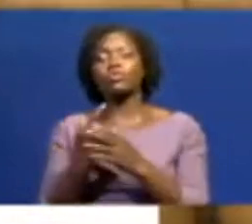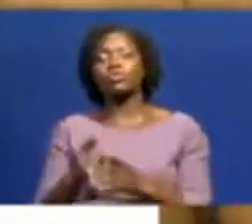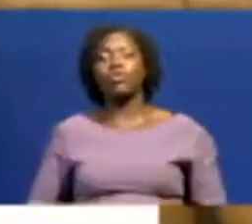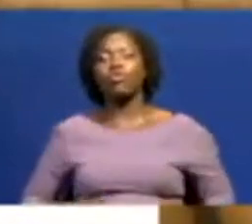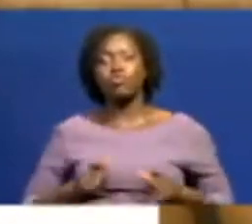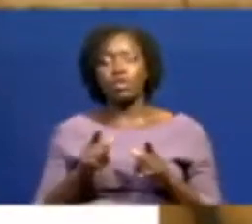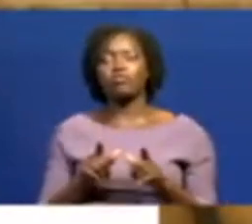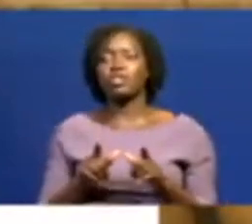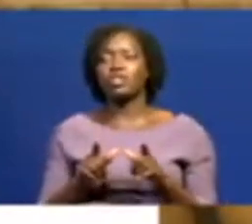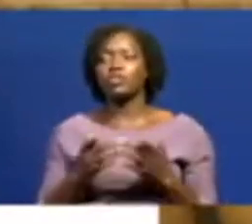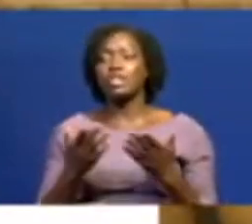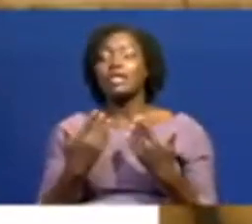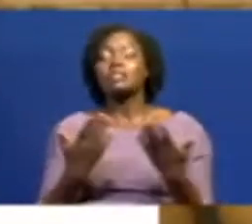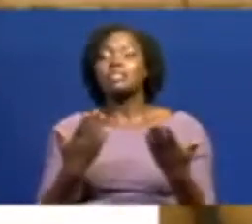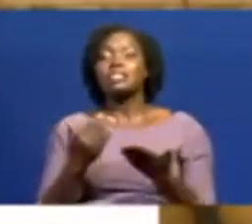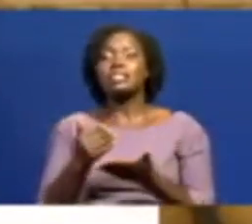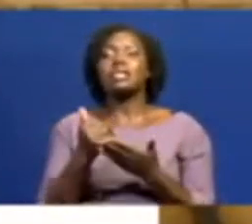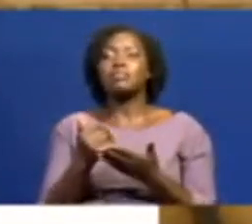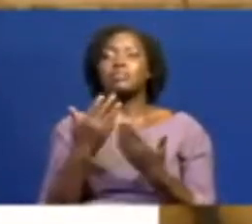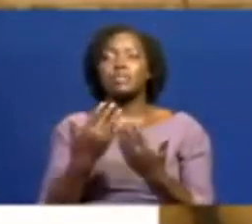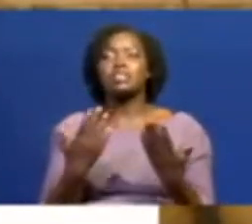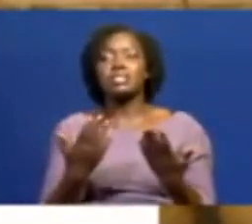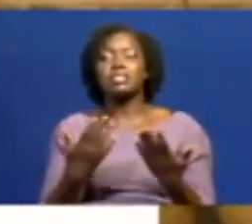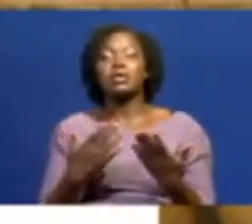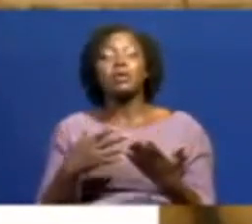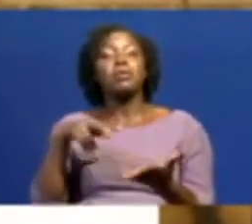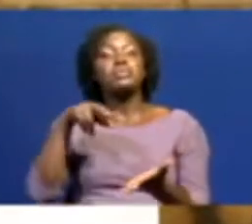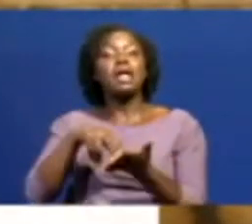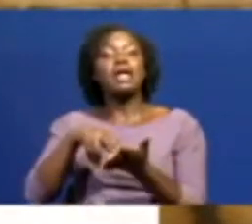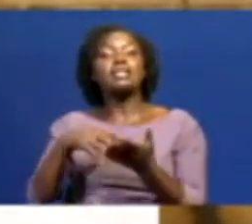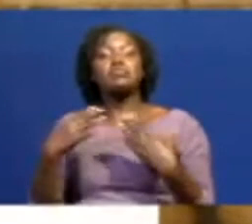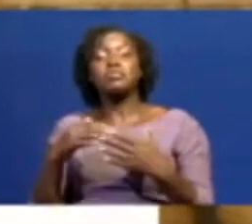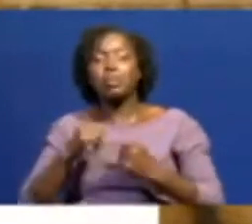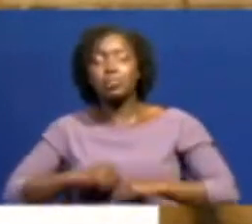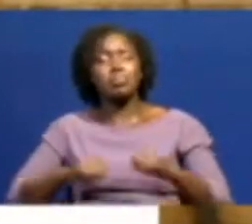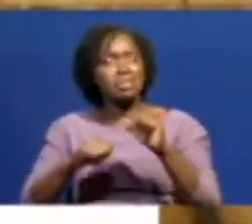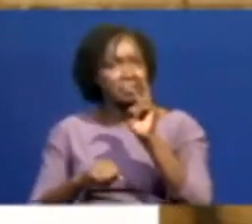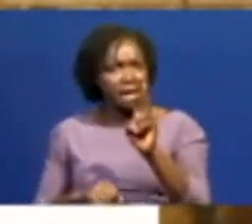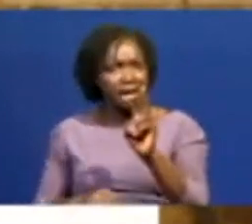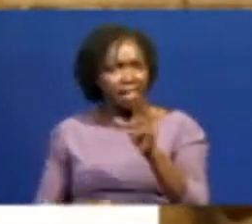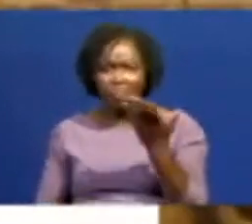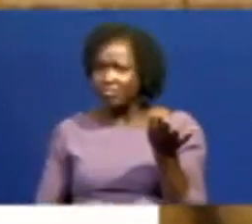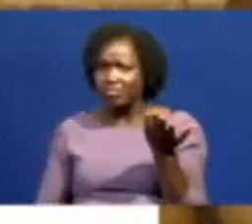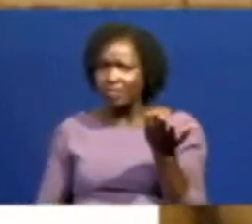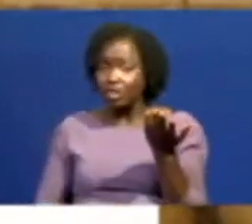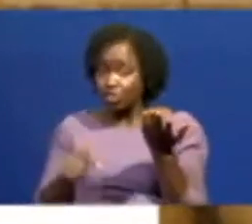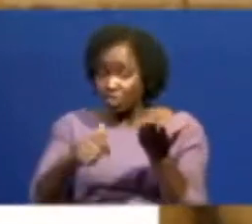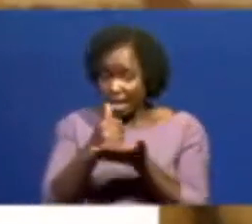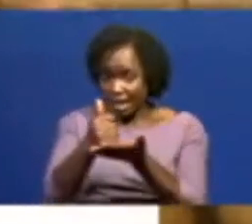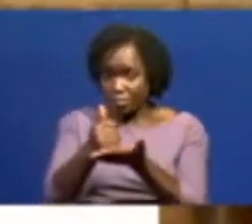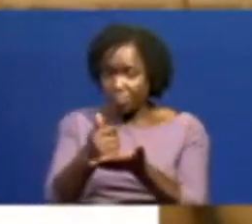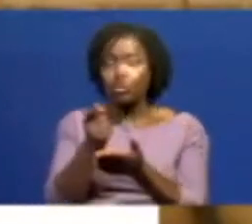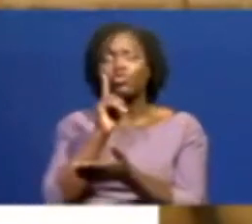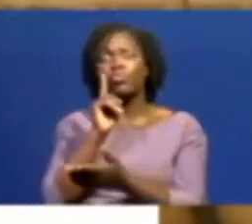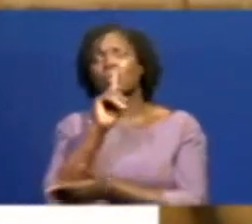livelihood. Hii bidhaa ndio inasaidia sisi kwa watoto. Sisi hatuendi kusimama kwa manyumba ya wakubwa. Kwa sababu naenda leo na kusaidia. Na